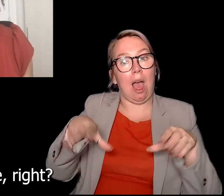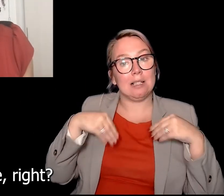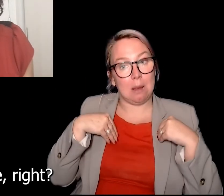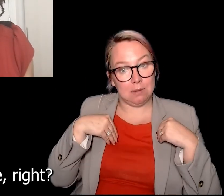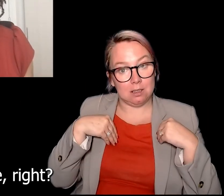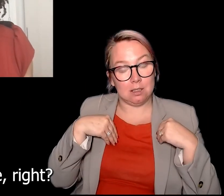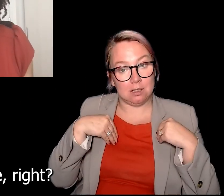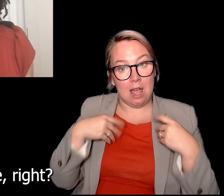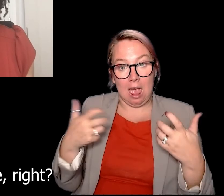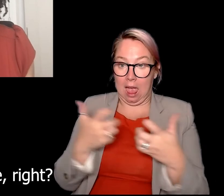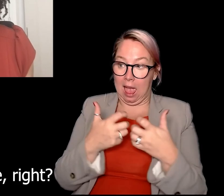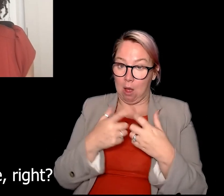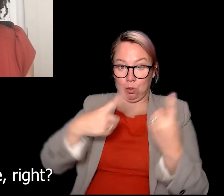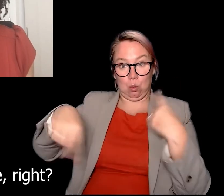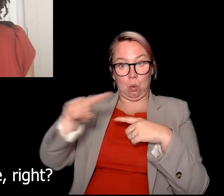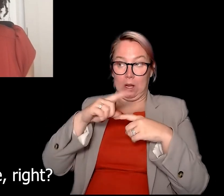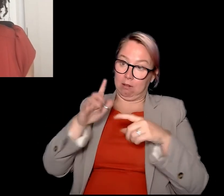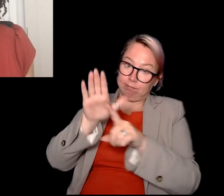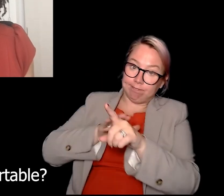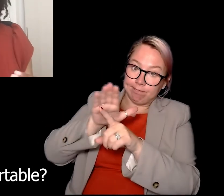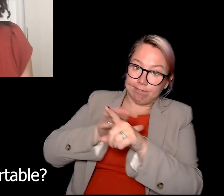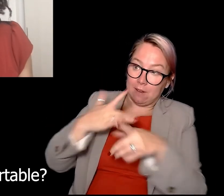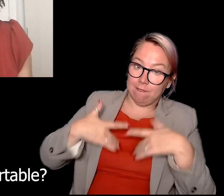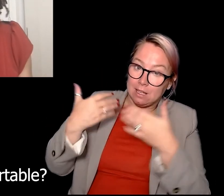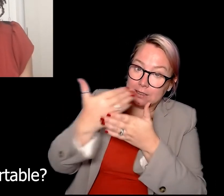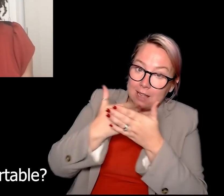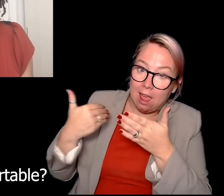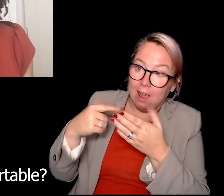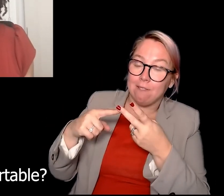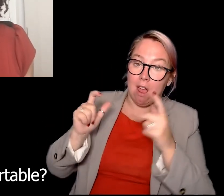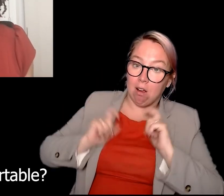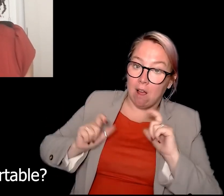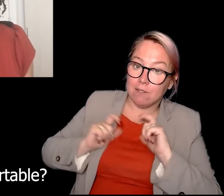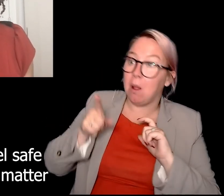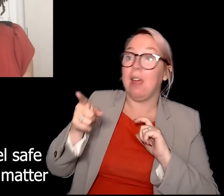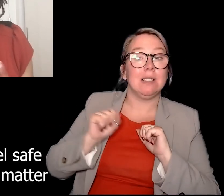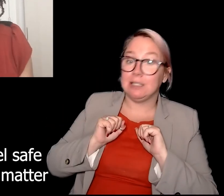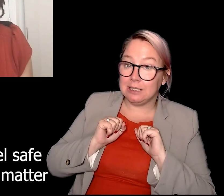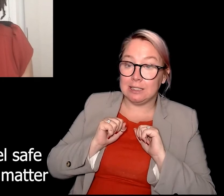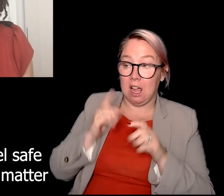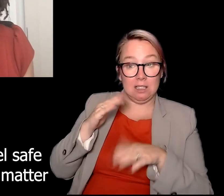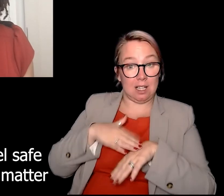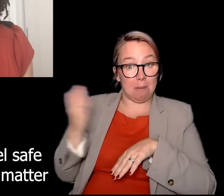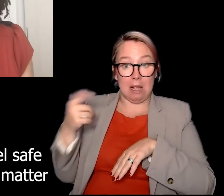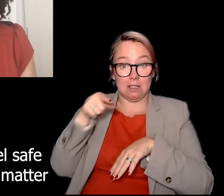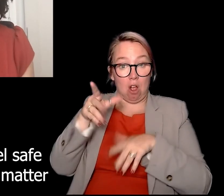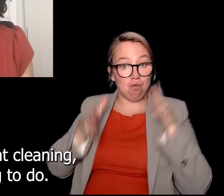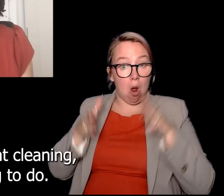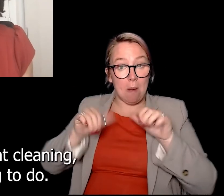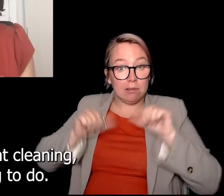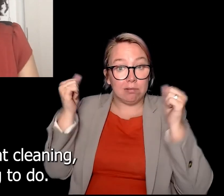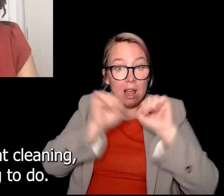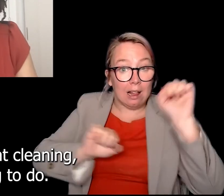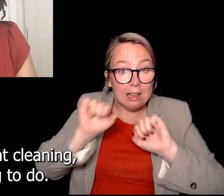The term that comes to me is like that social acceptance, right? How do we make people feel safe and comfortable? Because if people don't feel safe and comfortable, it doesn't